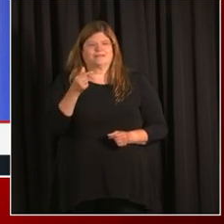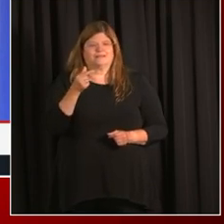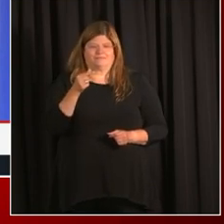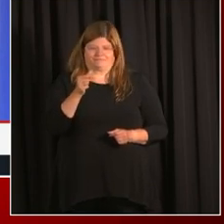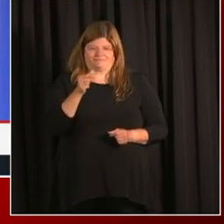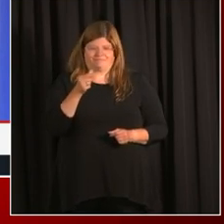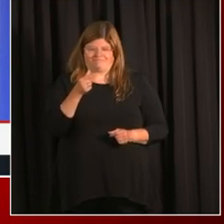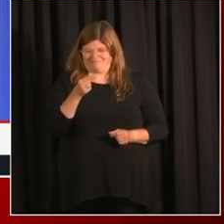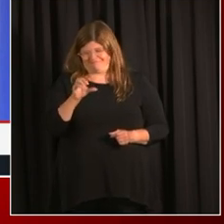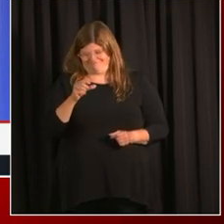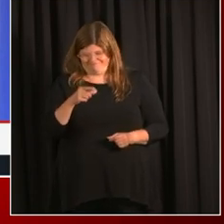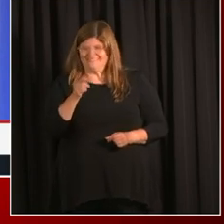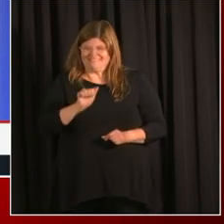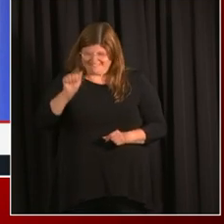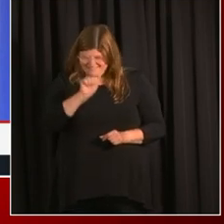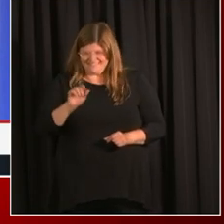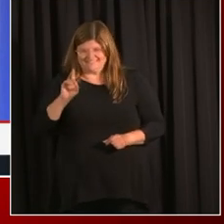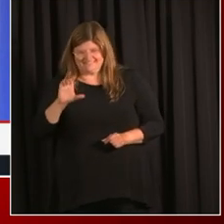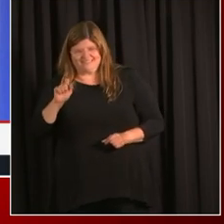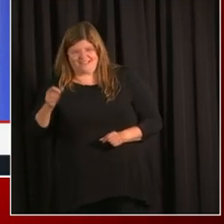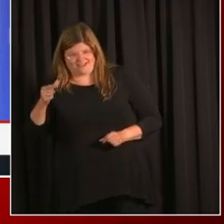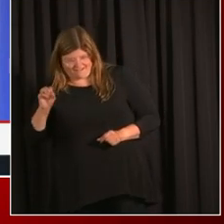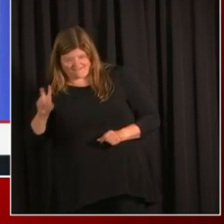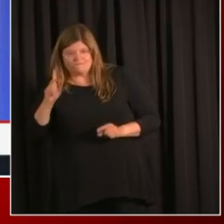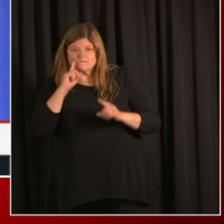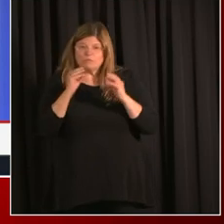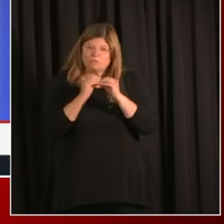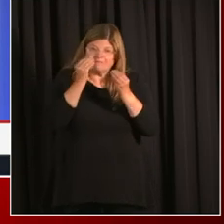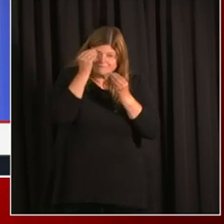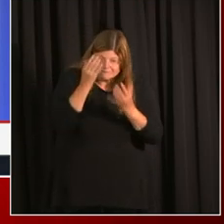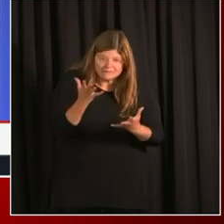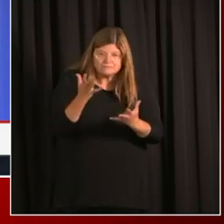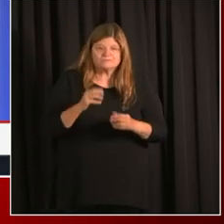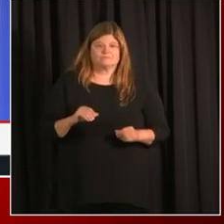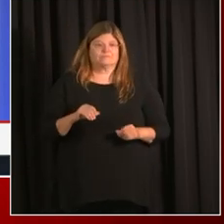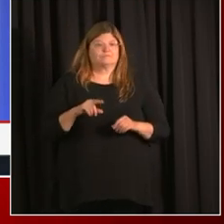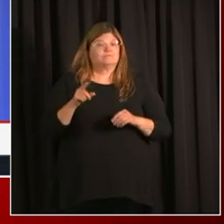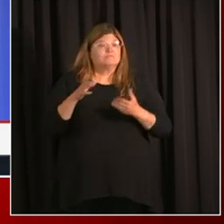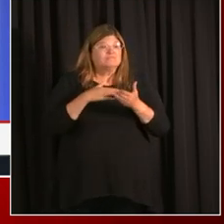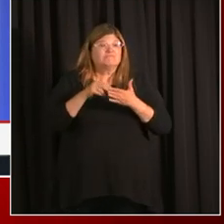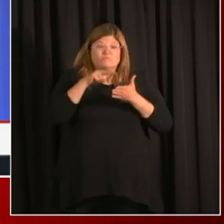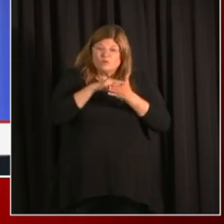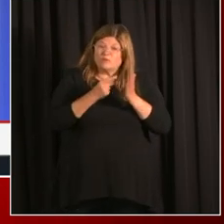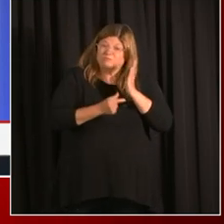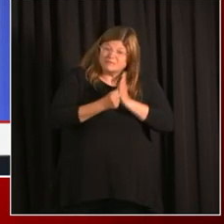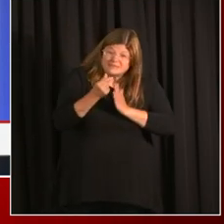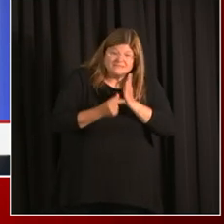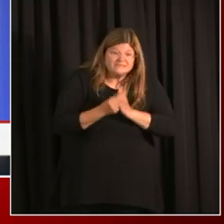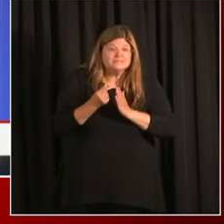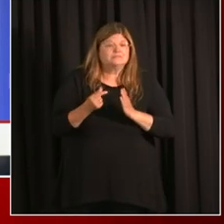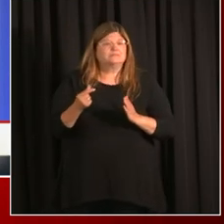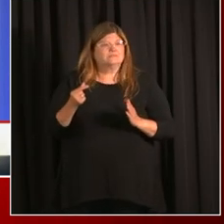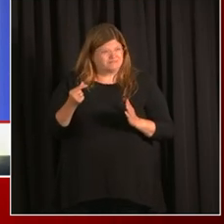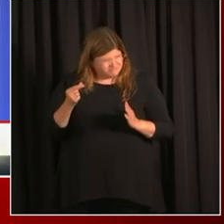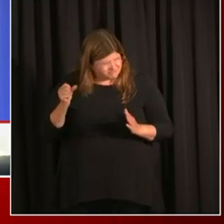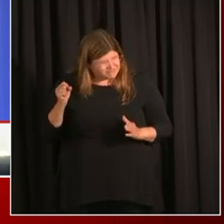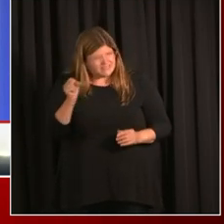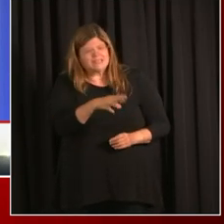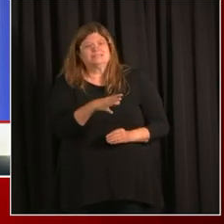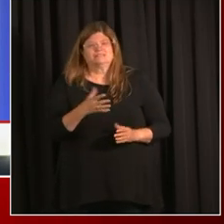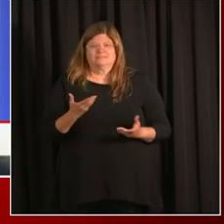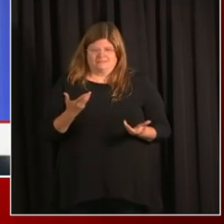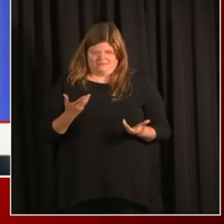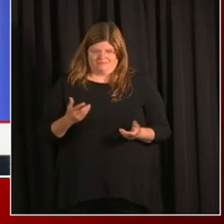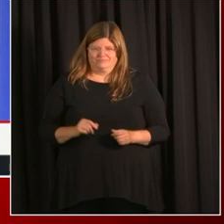be it a piece of information technology, emerging literature, or anything in emergency management, can always